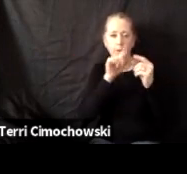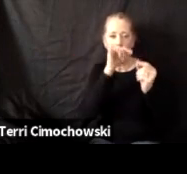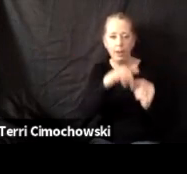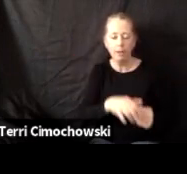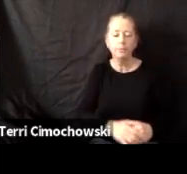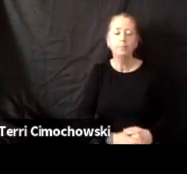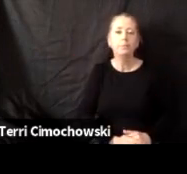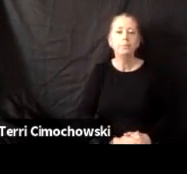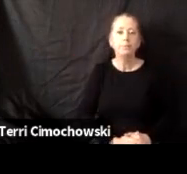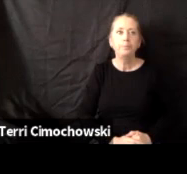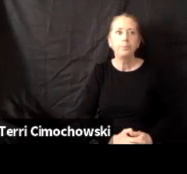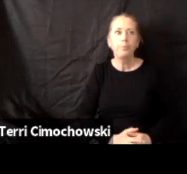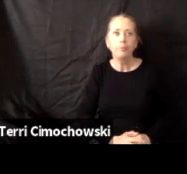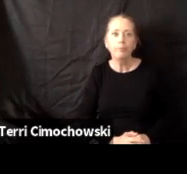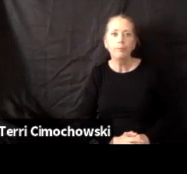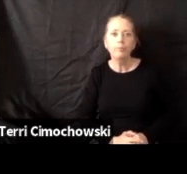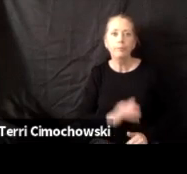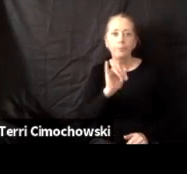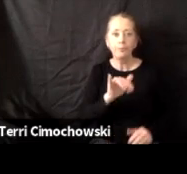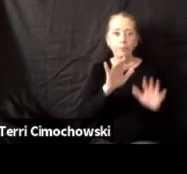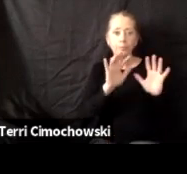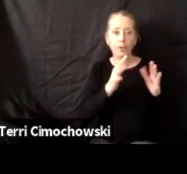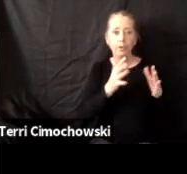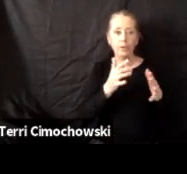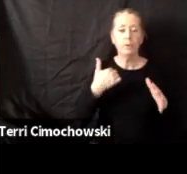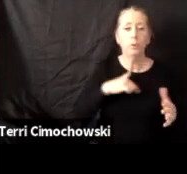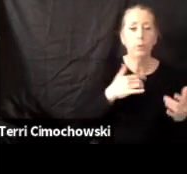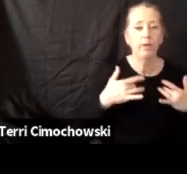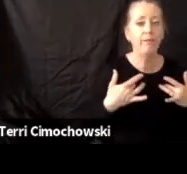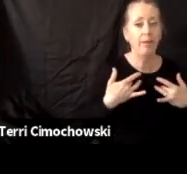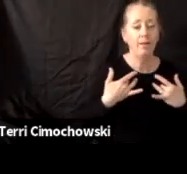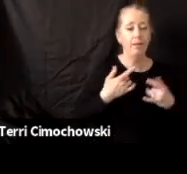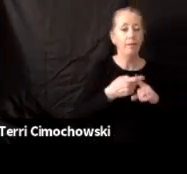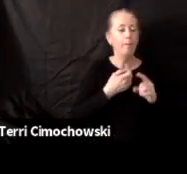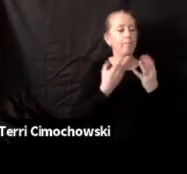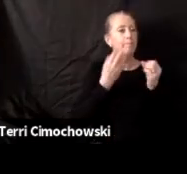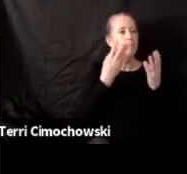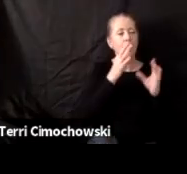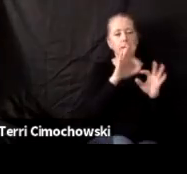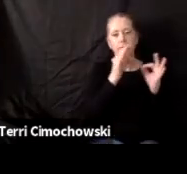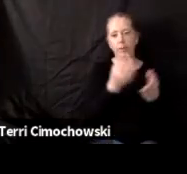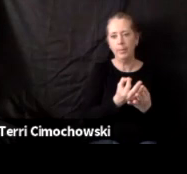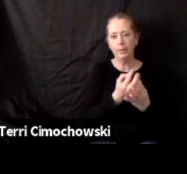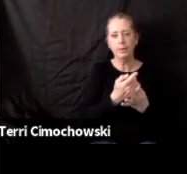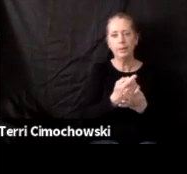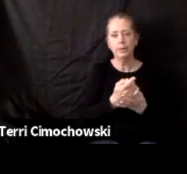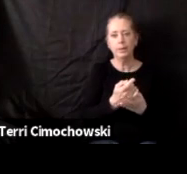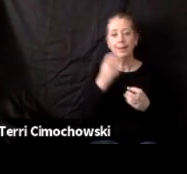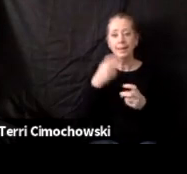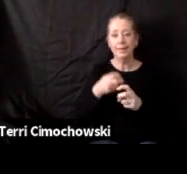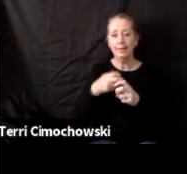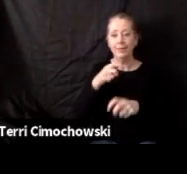I think that nervousness we feel by many families. And it is a very difficult